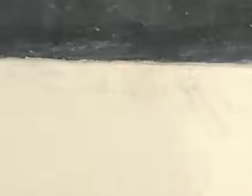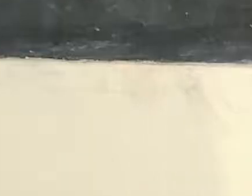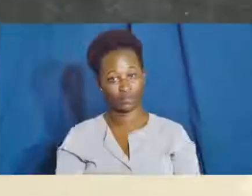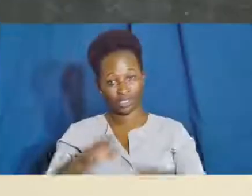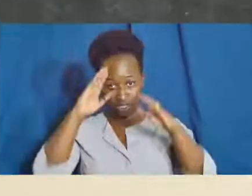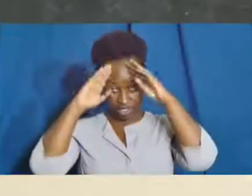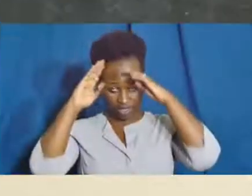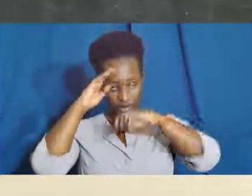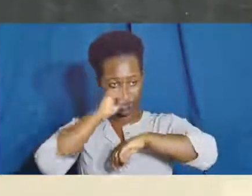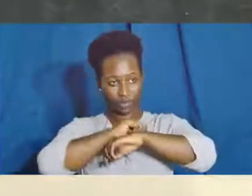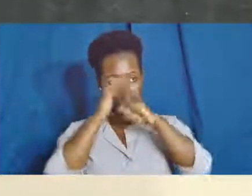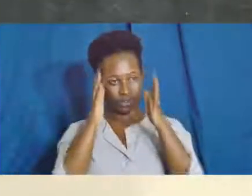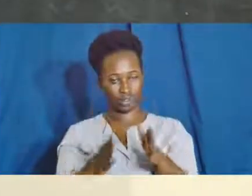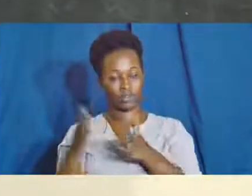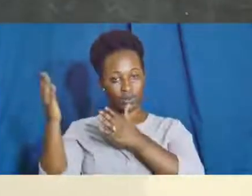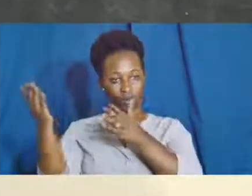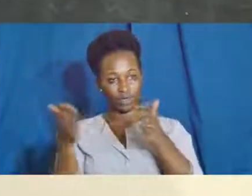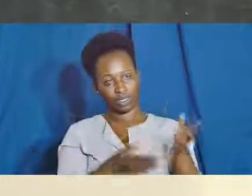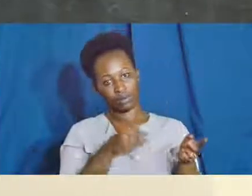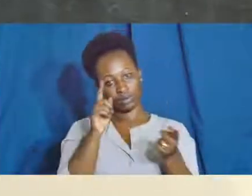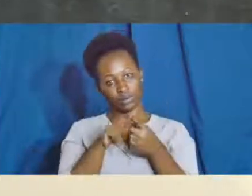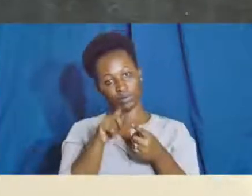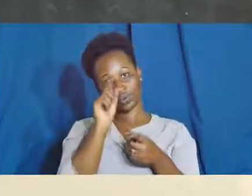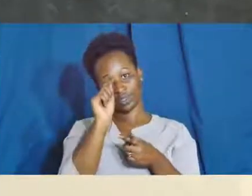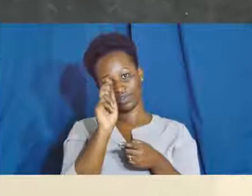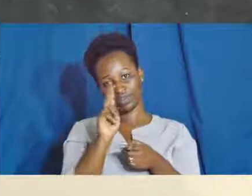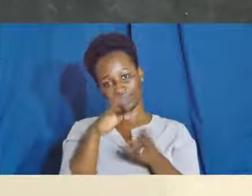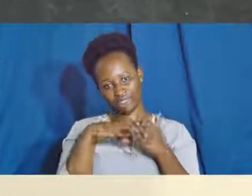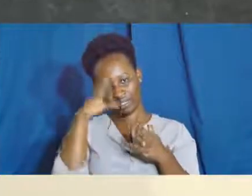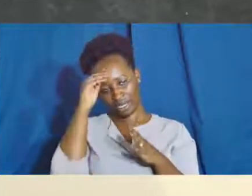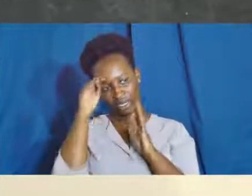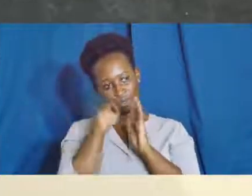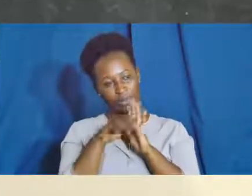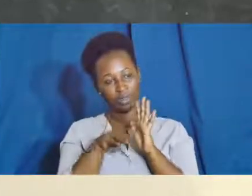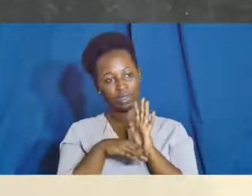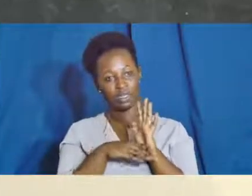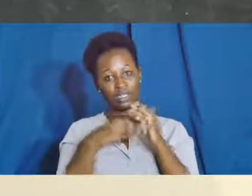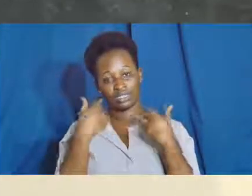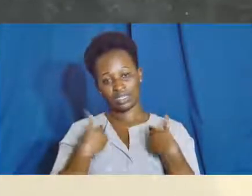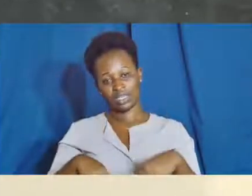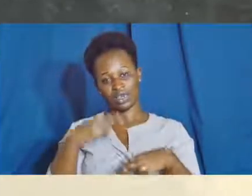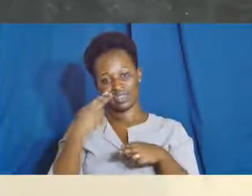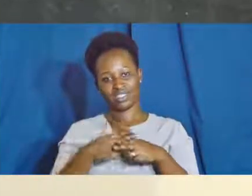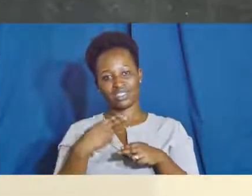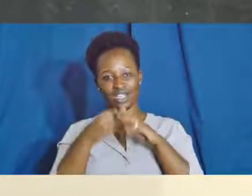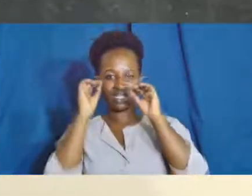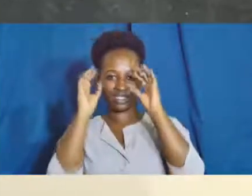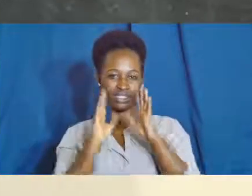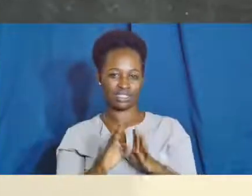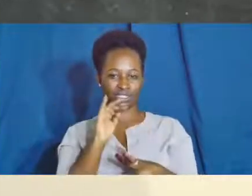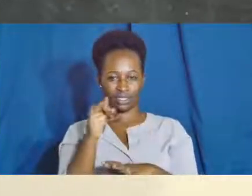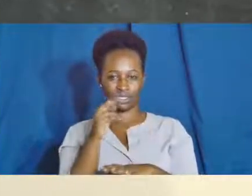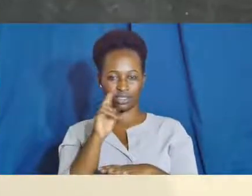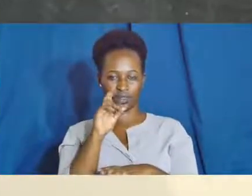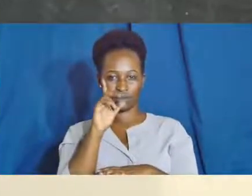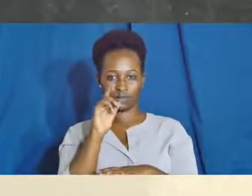Hello students, welcome to TV learning programs. I'm teacher Julius, who's going to take you